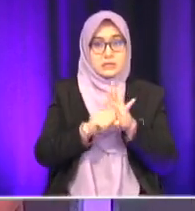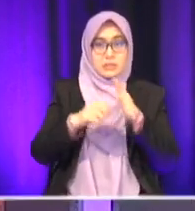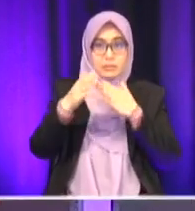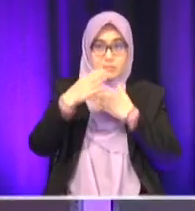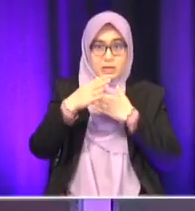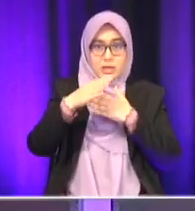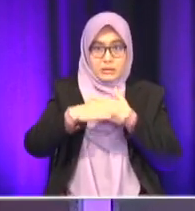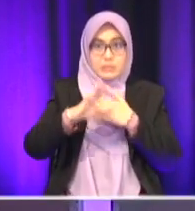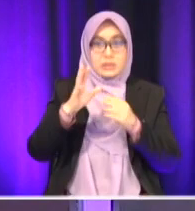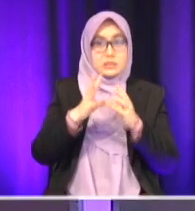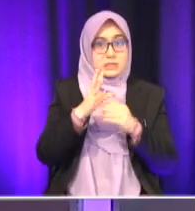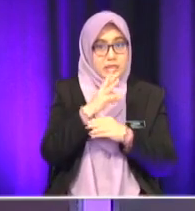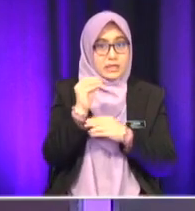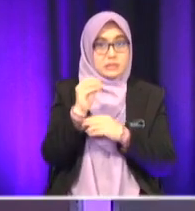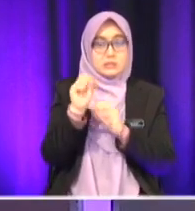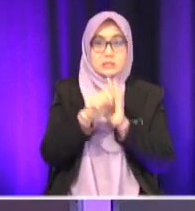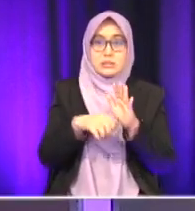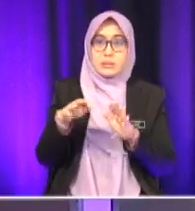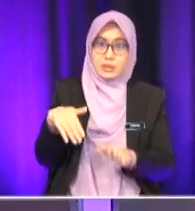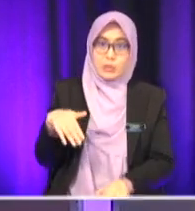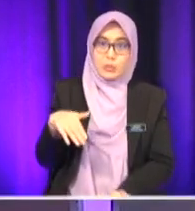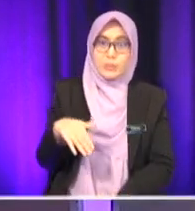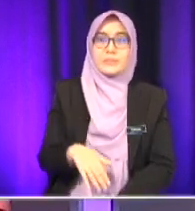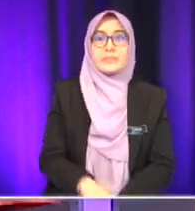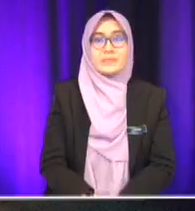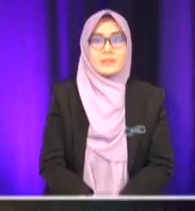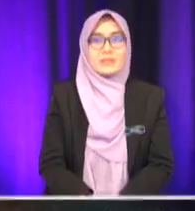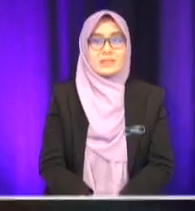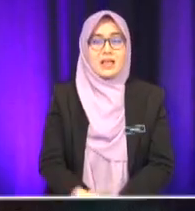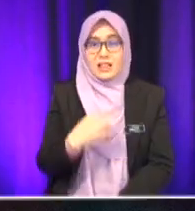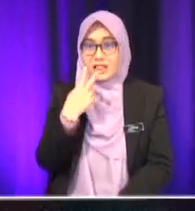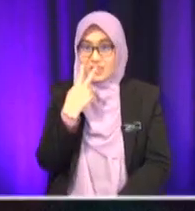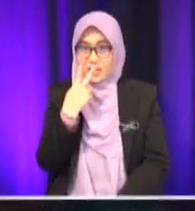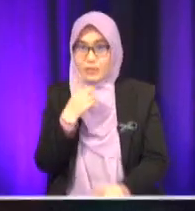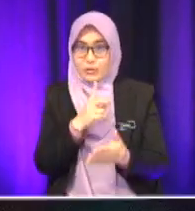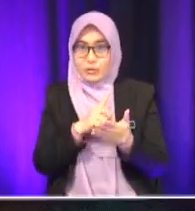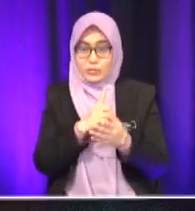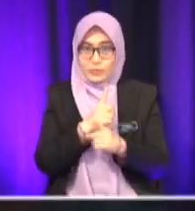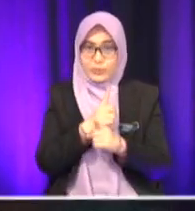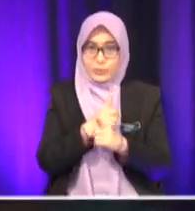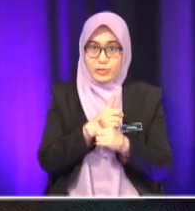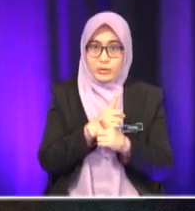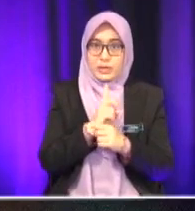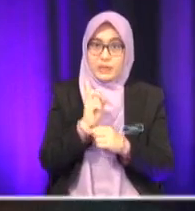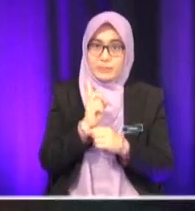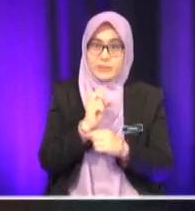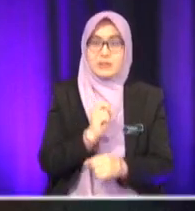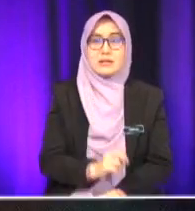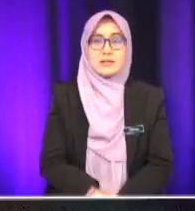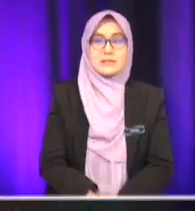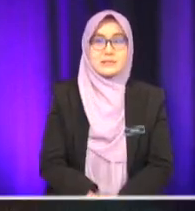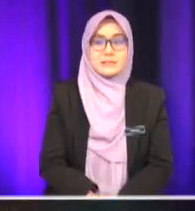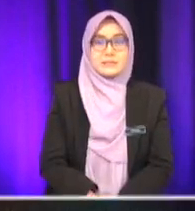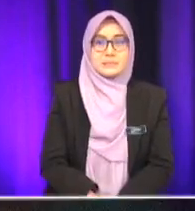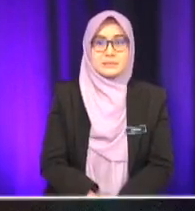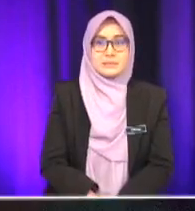Me. You are talking about who? Yes. The writer, Yeah. right? Yes, yes. So,